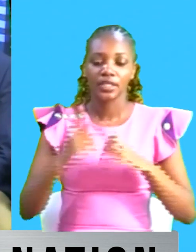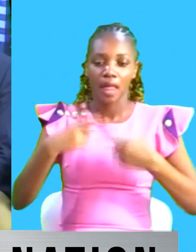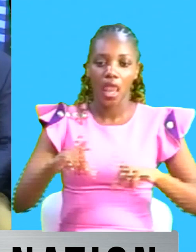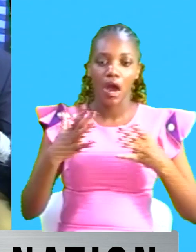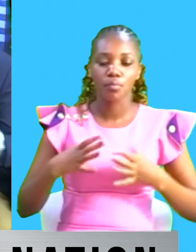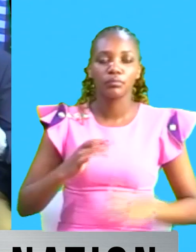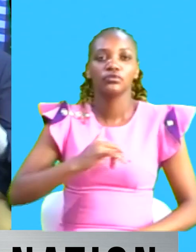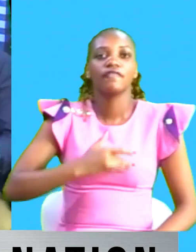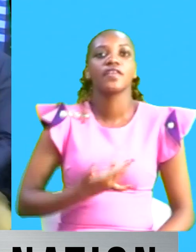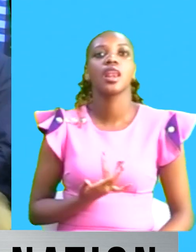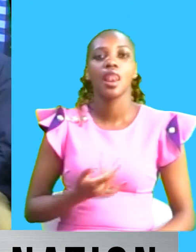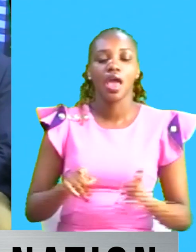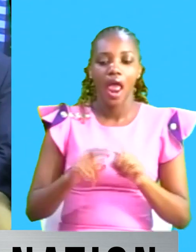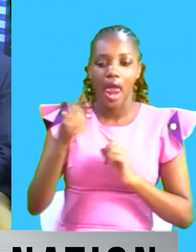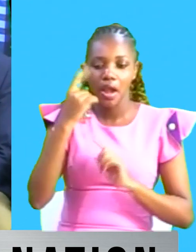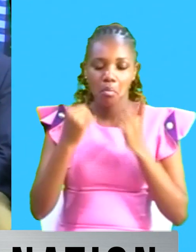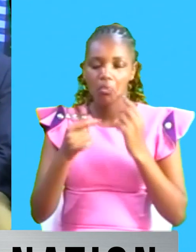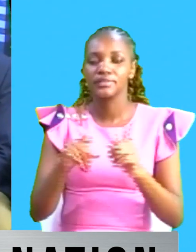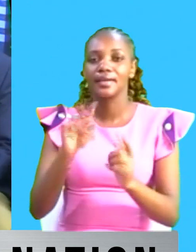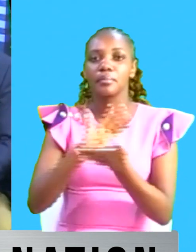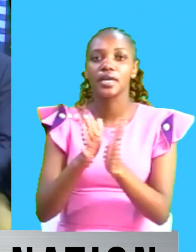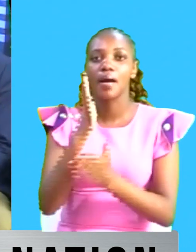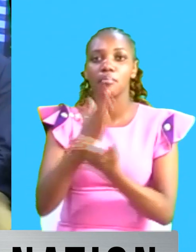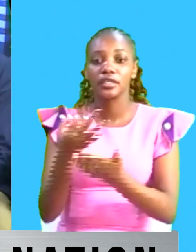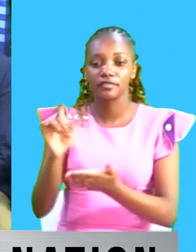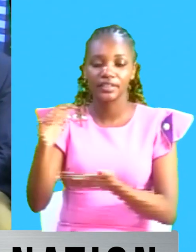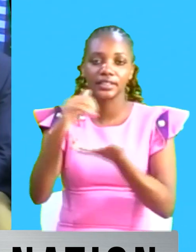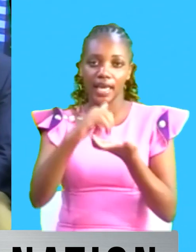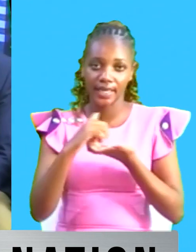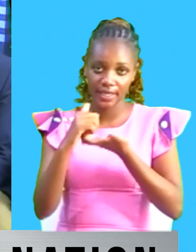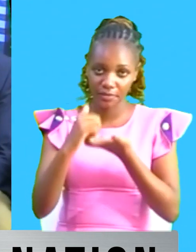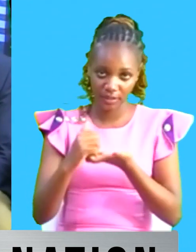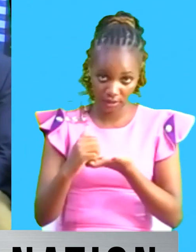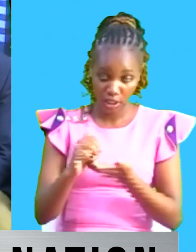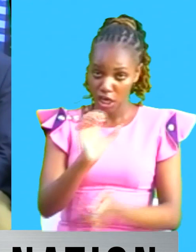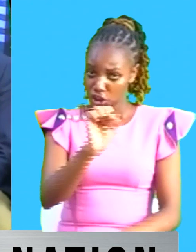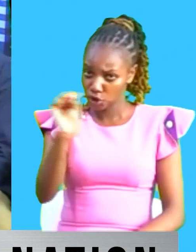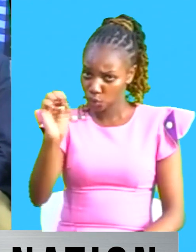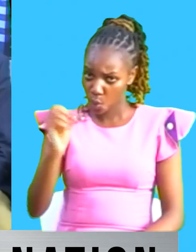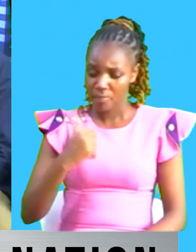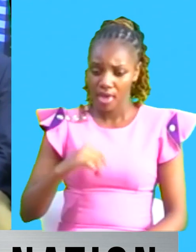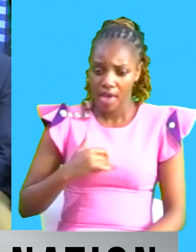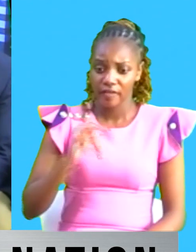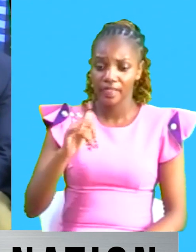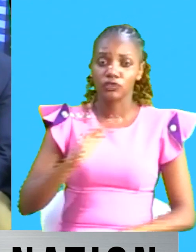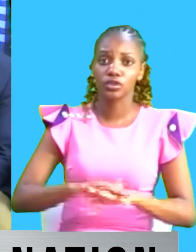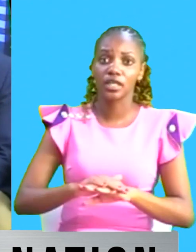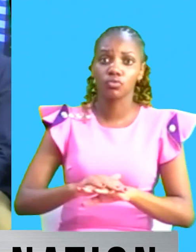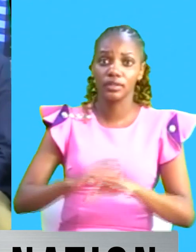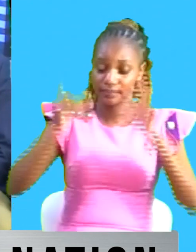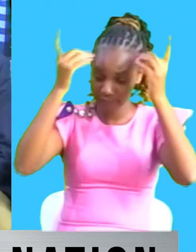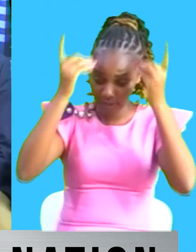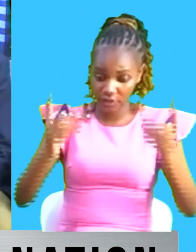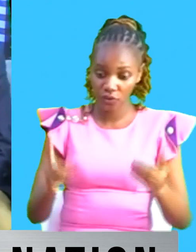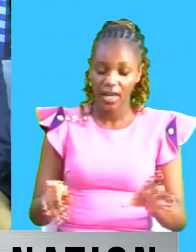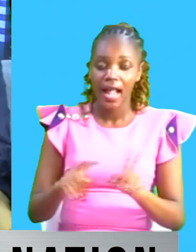least feel that they are part of this engagement. So I feel that that was a good move. I would have hoped